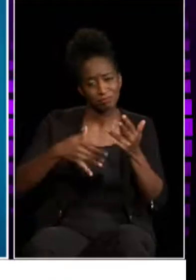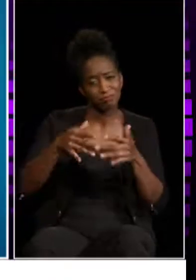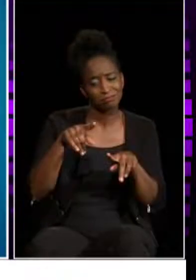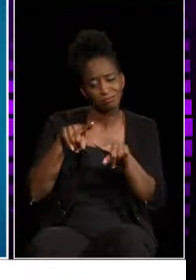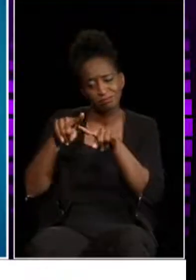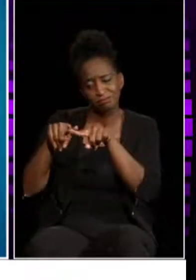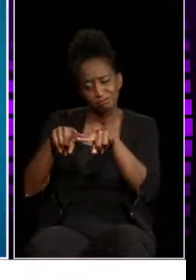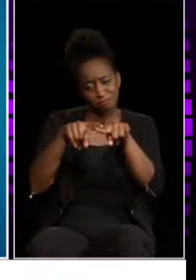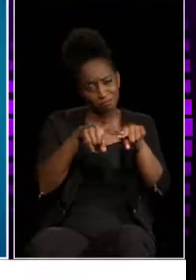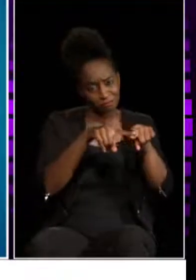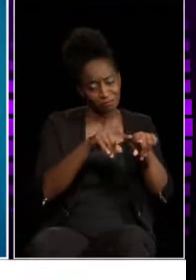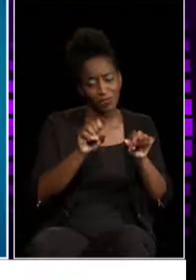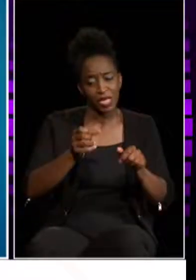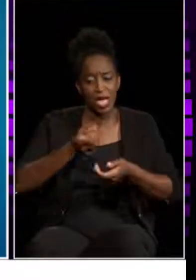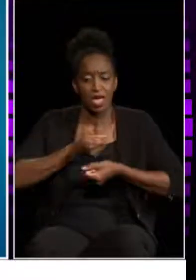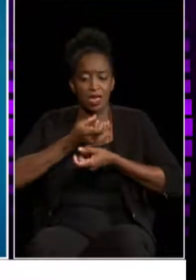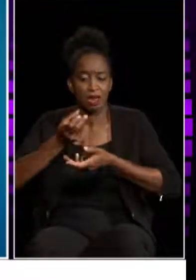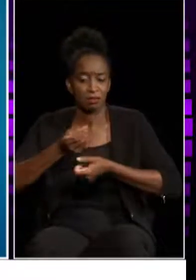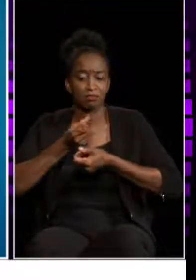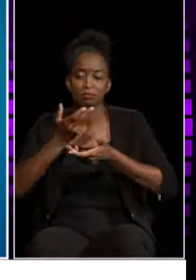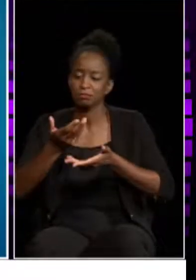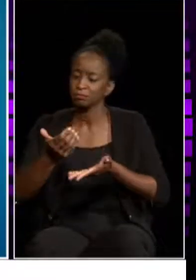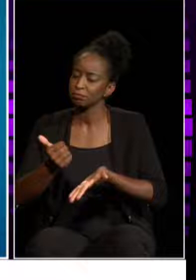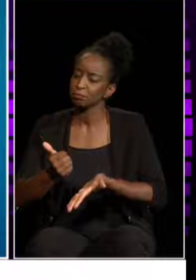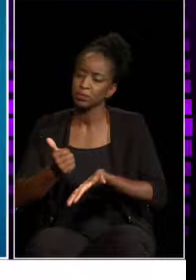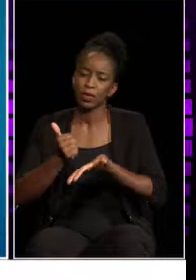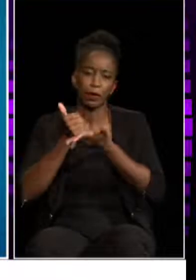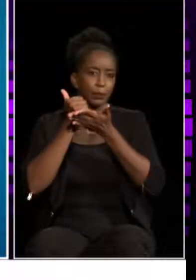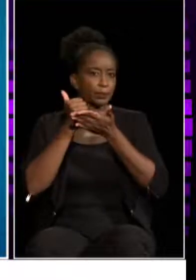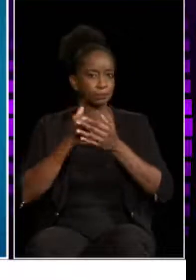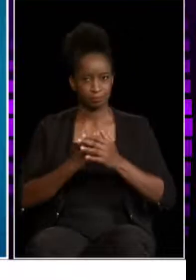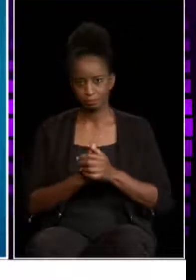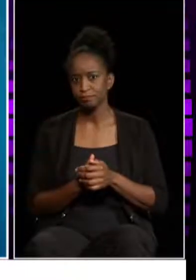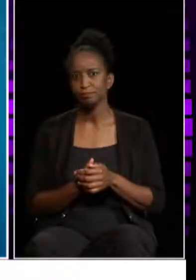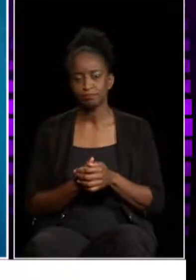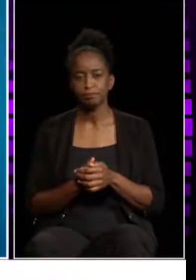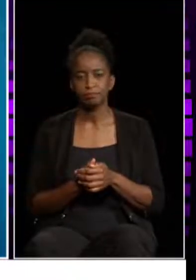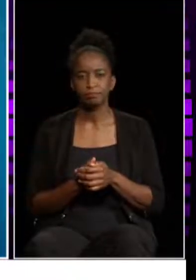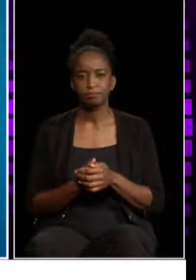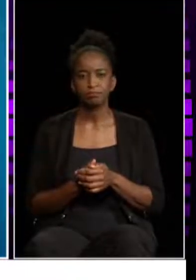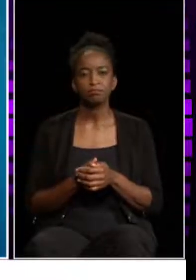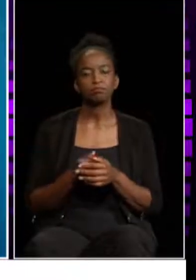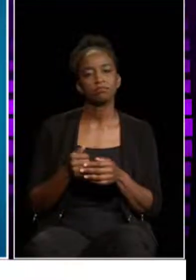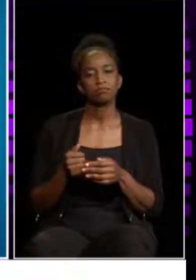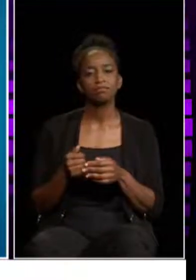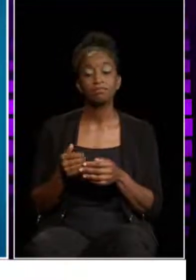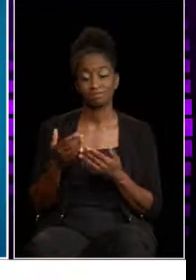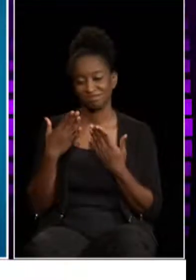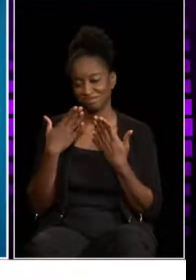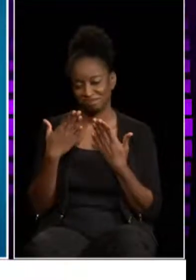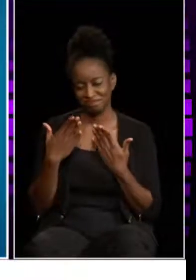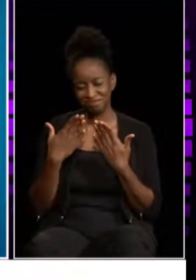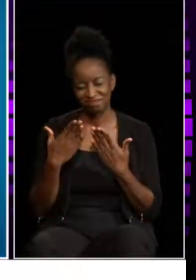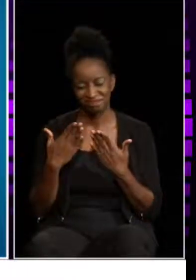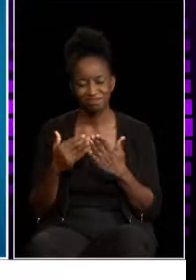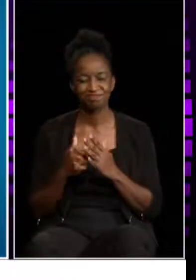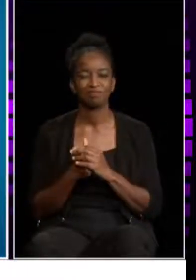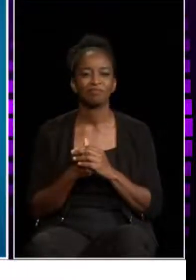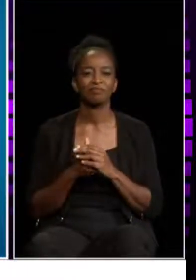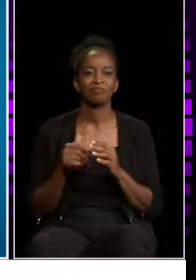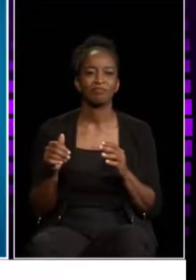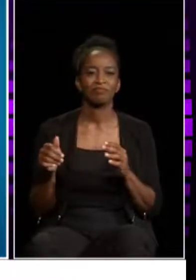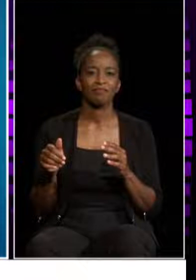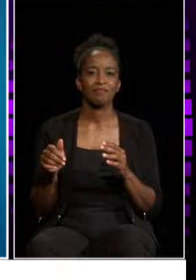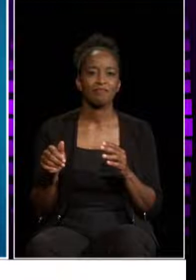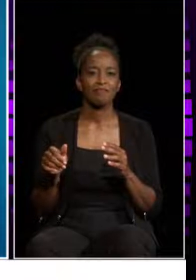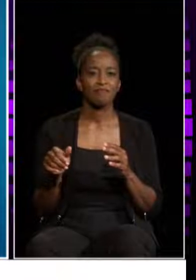Tashira. I saw Miss Letitia Coward. She said in the comment section, and thank you for contributing towards the comment